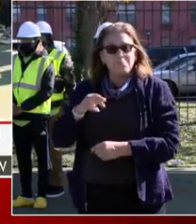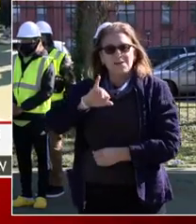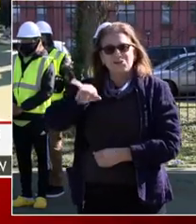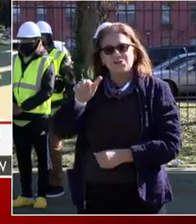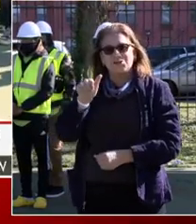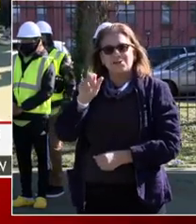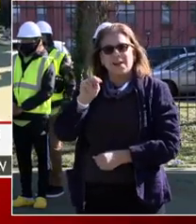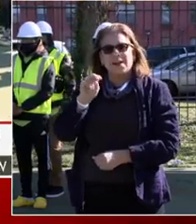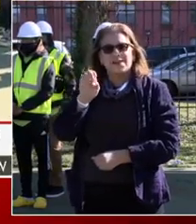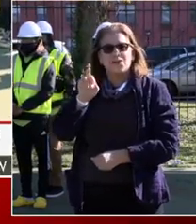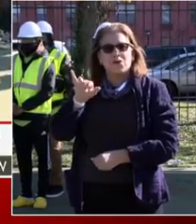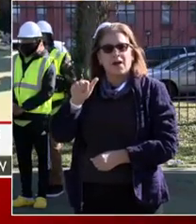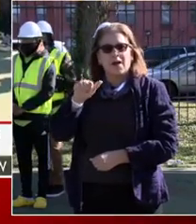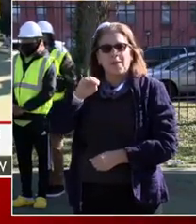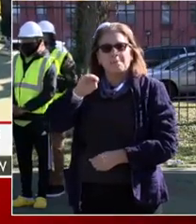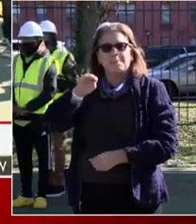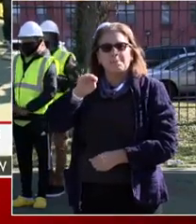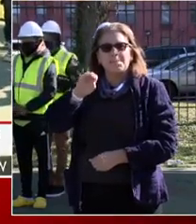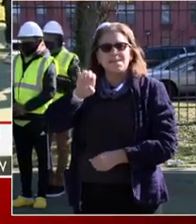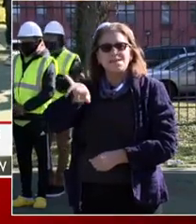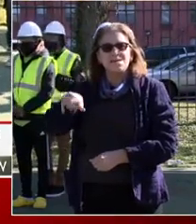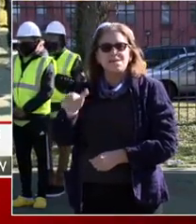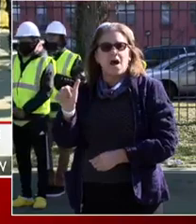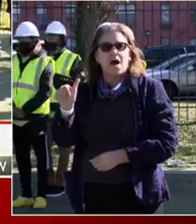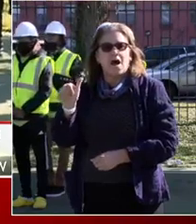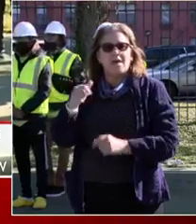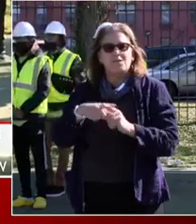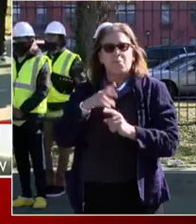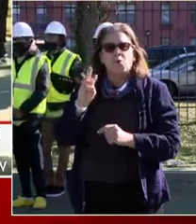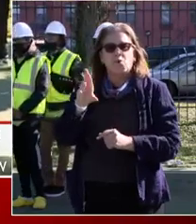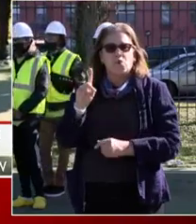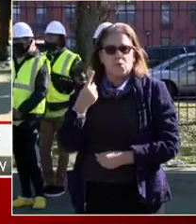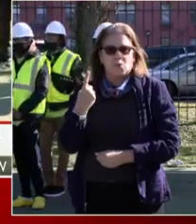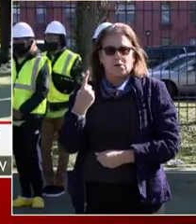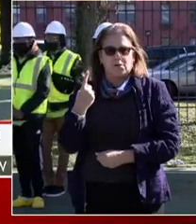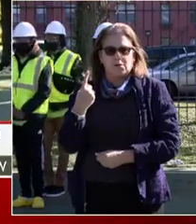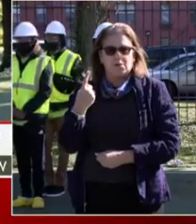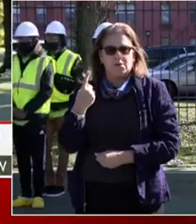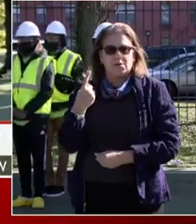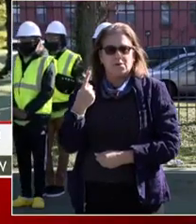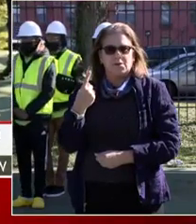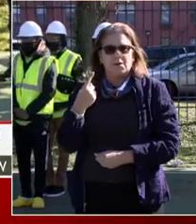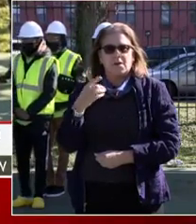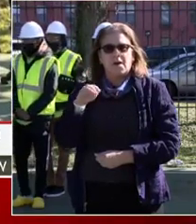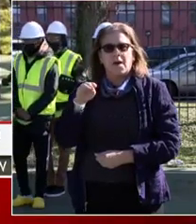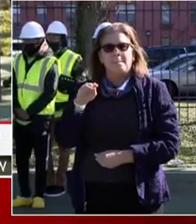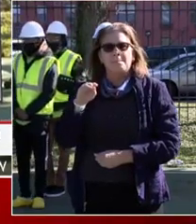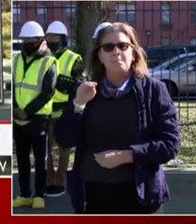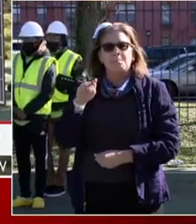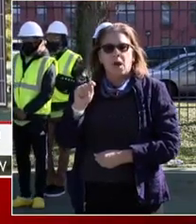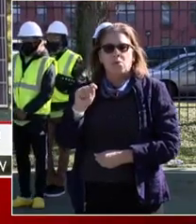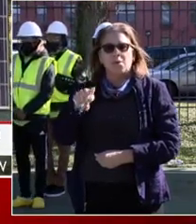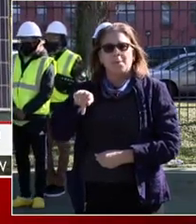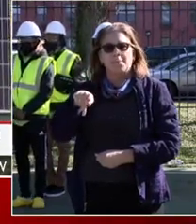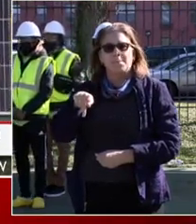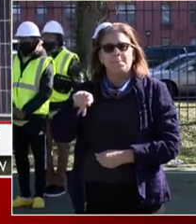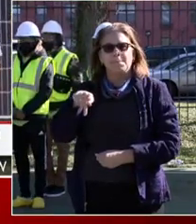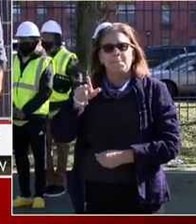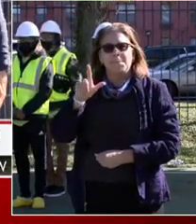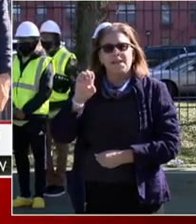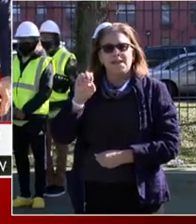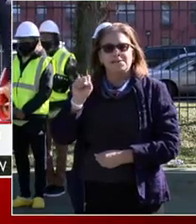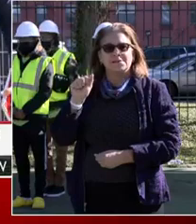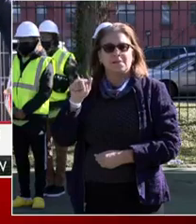la zona 1. From Ward 1. De la Mount Pleasant. From Mount Pleasant. Y yo siempre busco ayuda. And